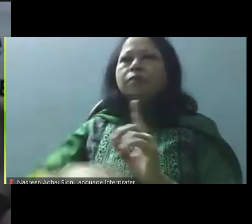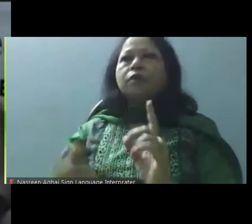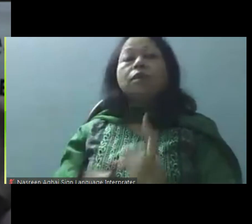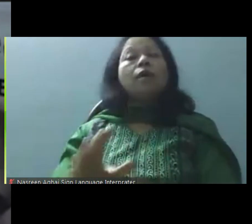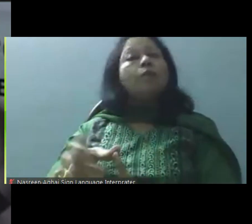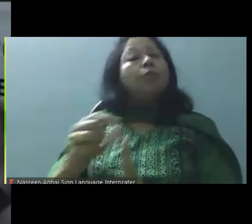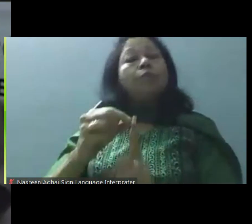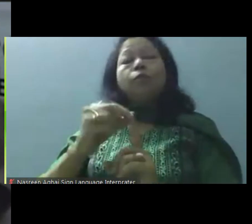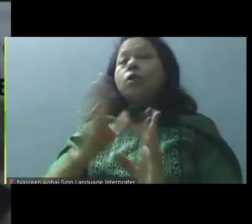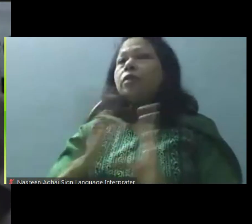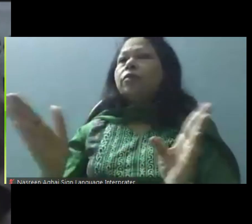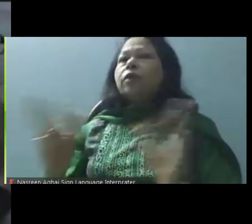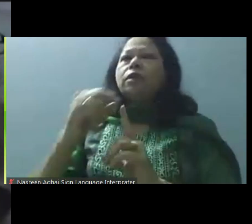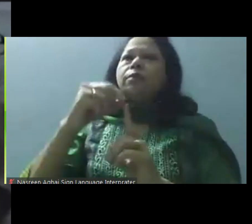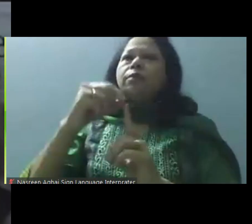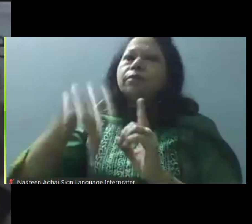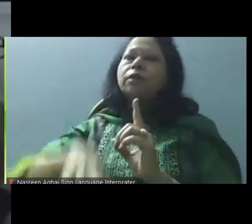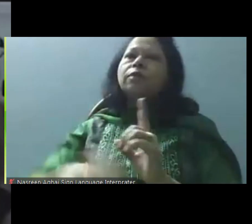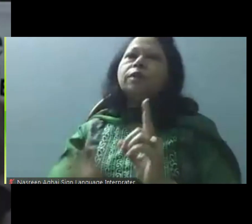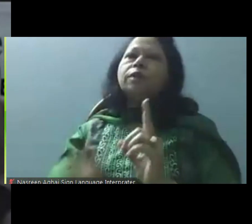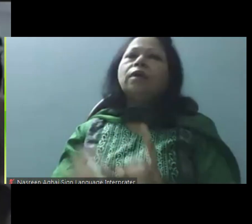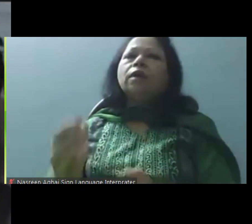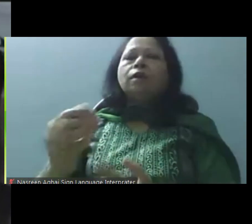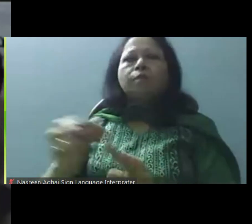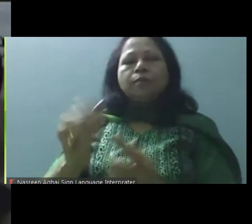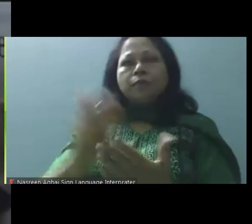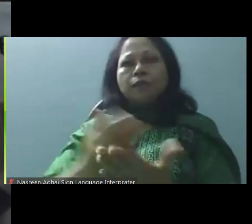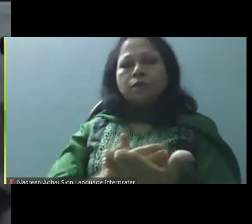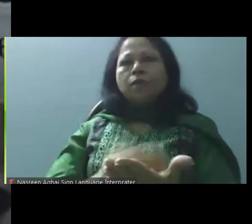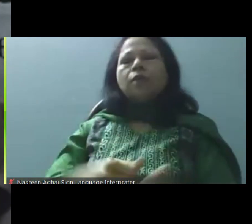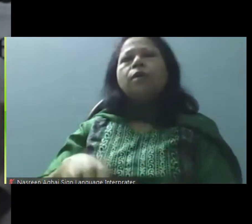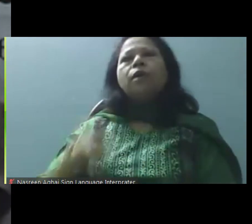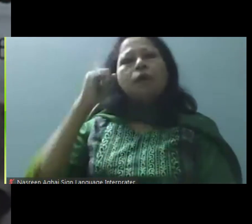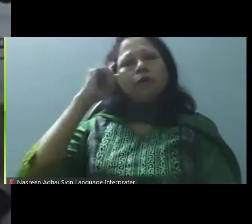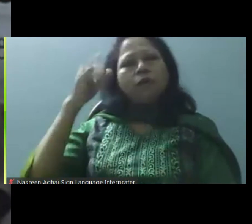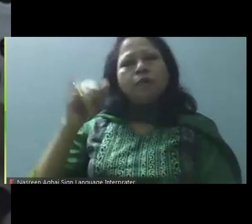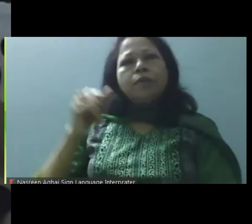much important to have the policy guideline, and I hope